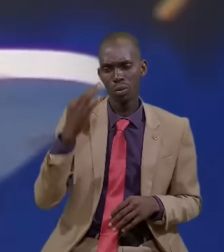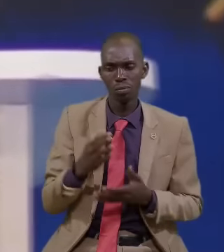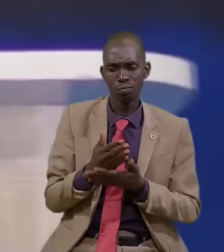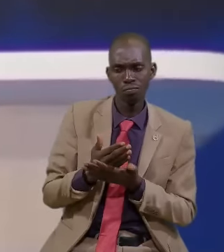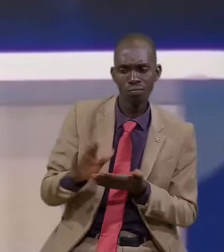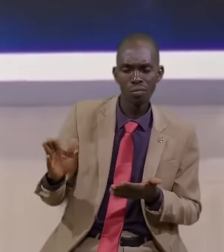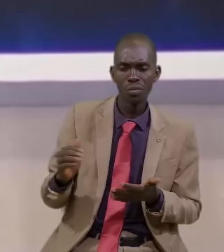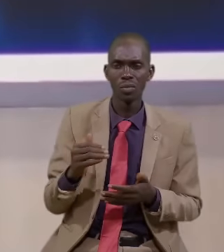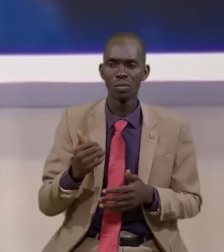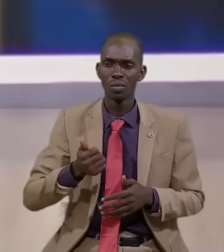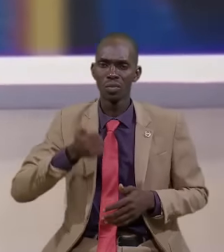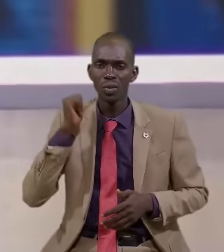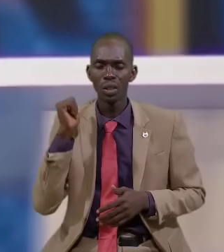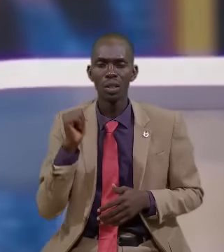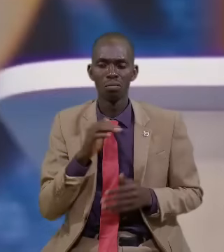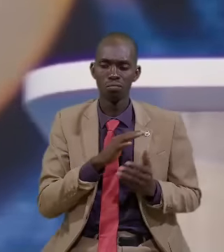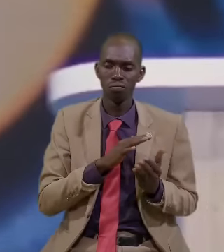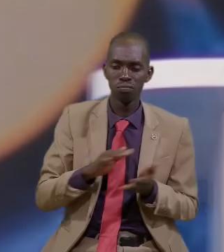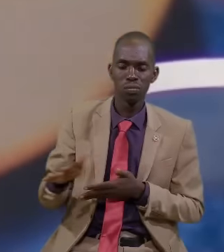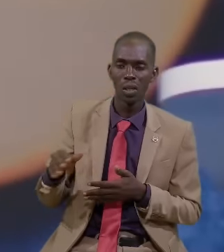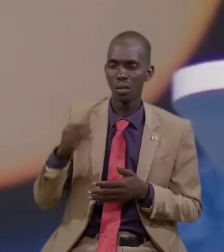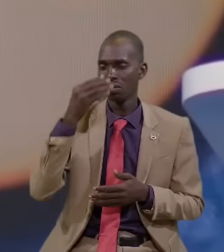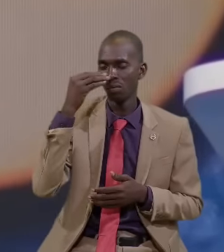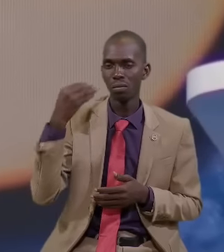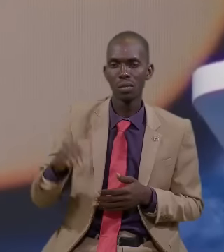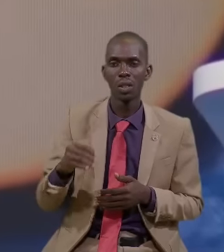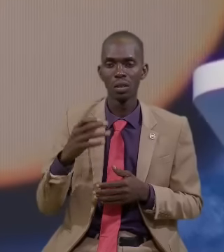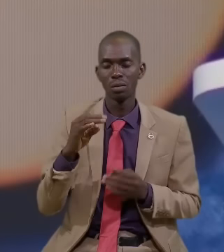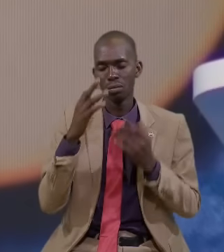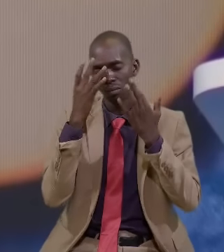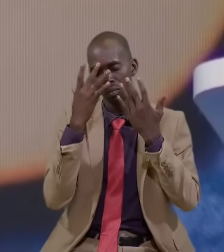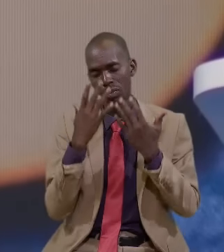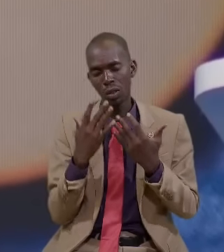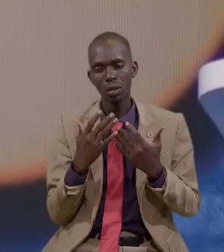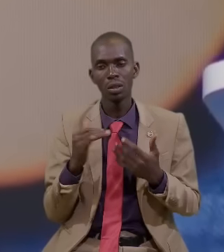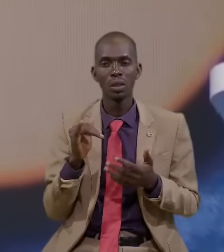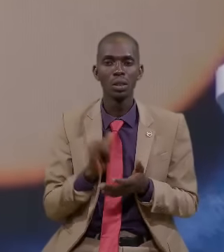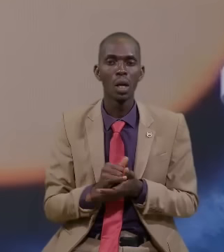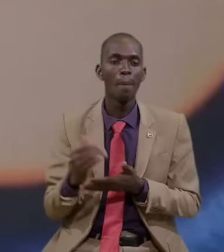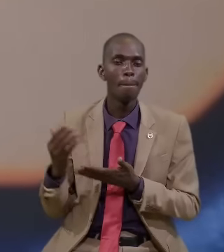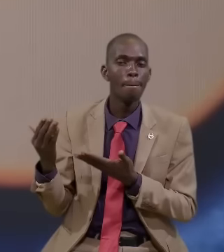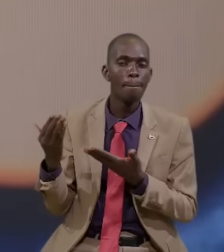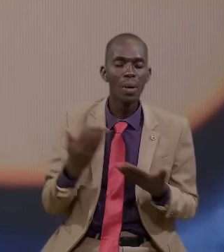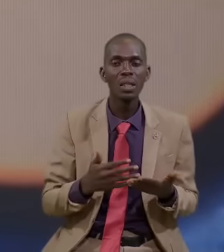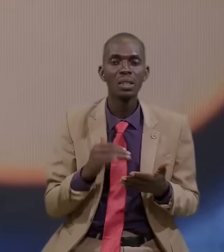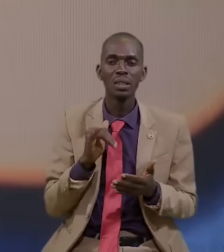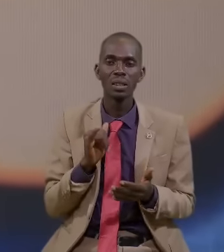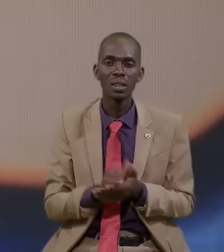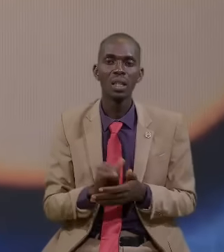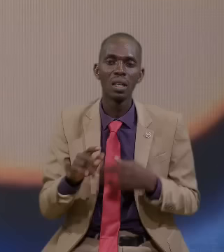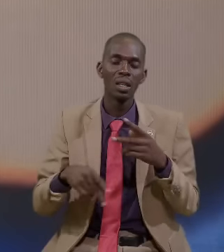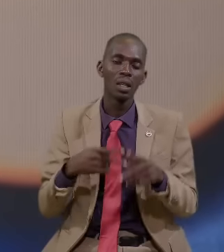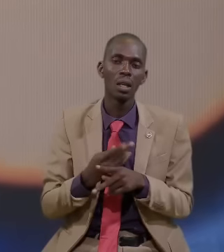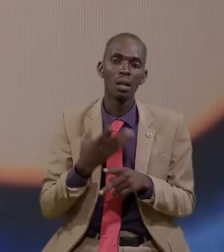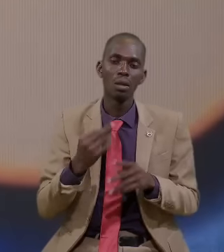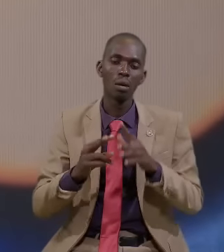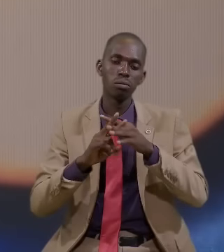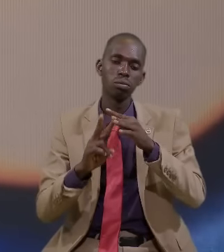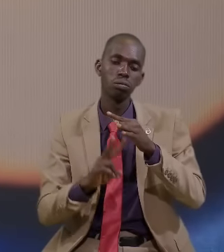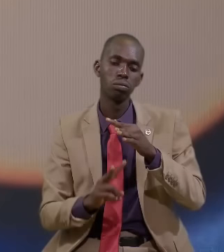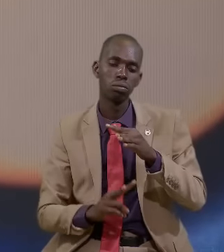rejection and the sadness and the sorrow that brings that kind of sinking feeling in the